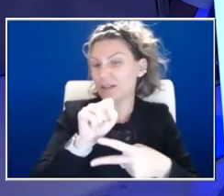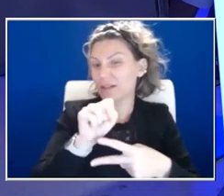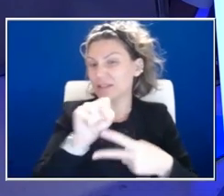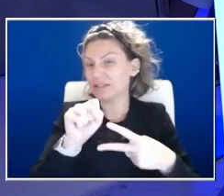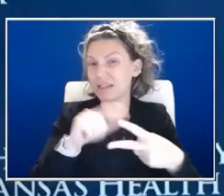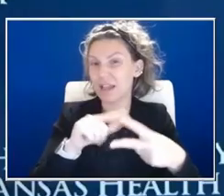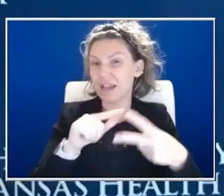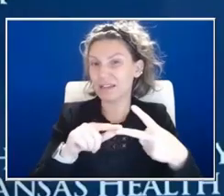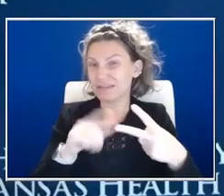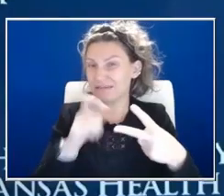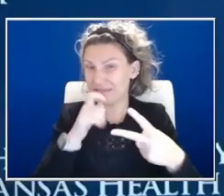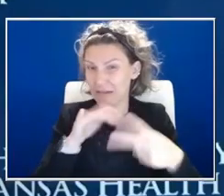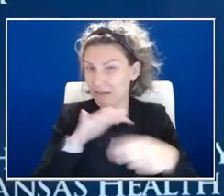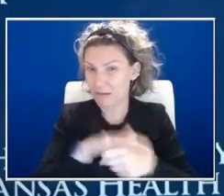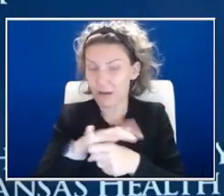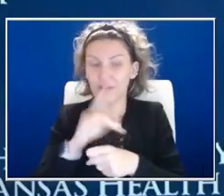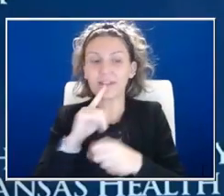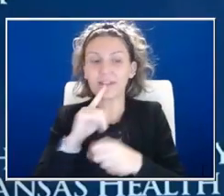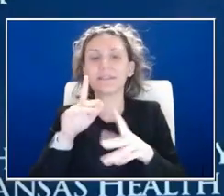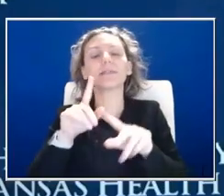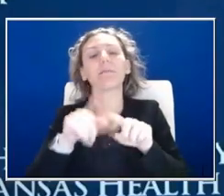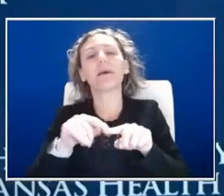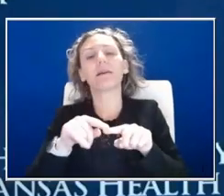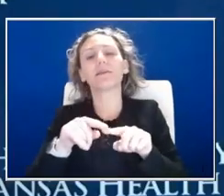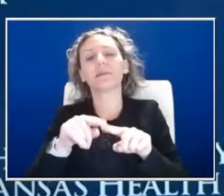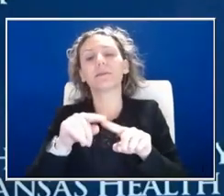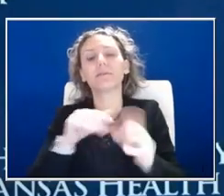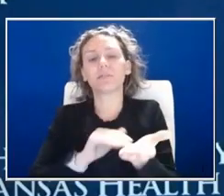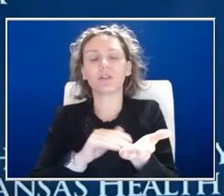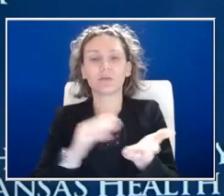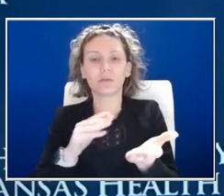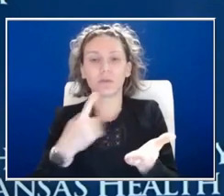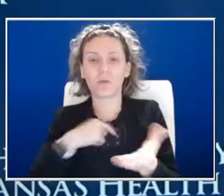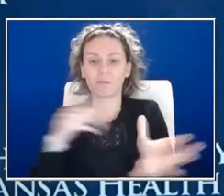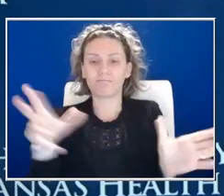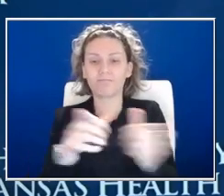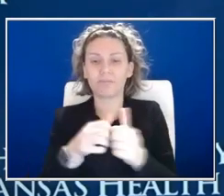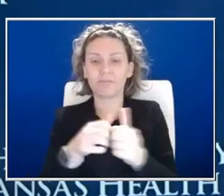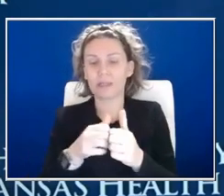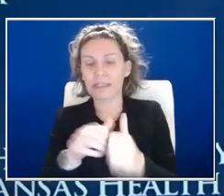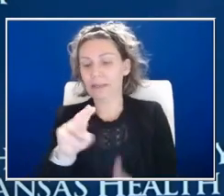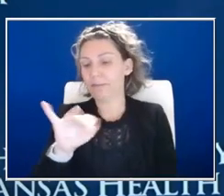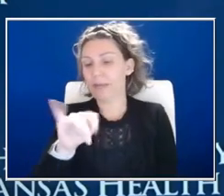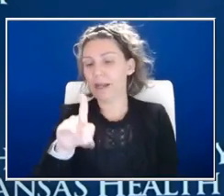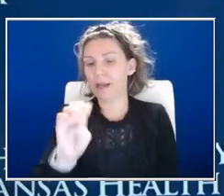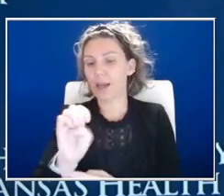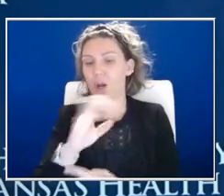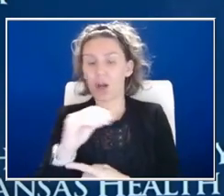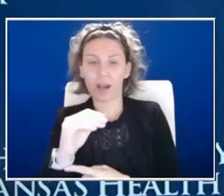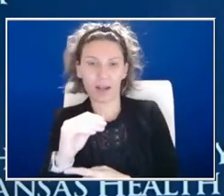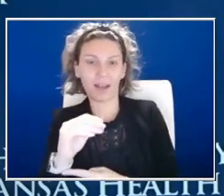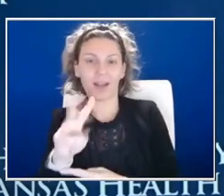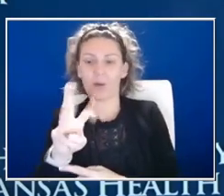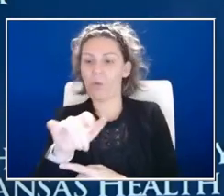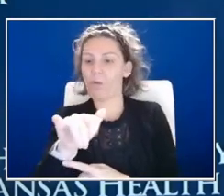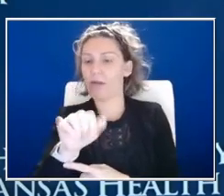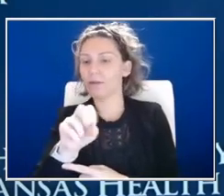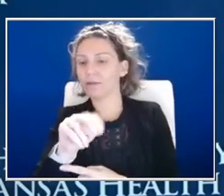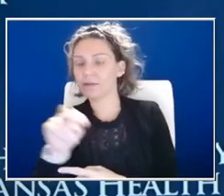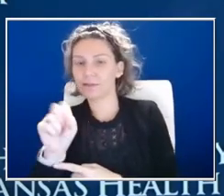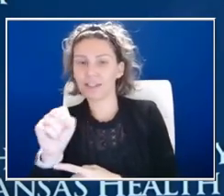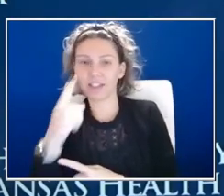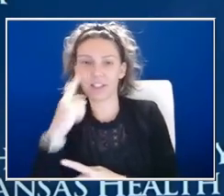your provider. So in our clinic, we've been combining our Medicare annual wellness visit with a physical exam and doing both of those. And for our younger